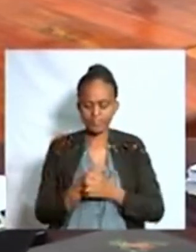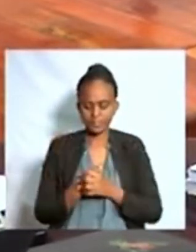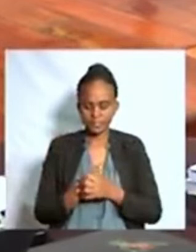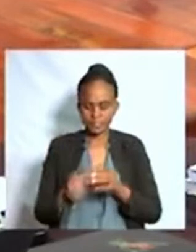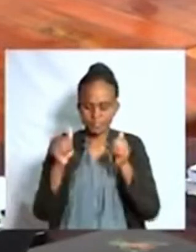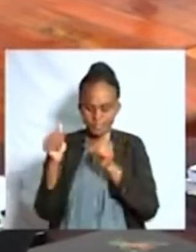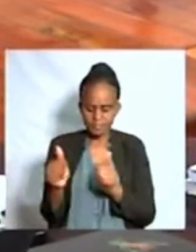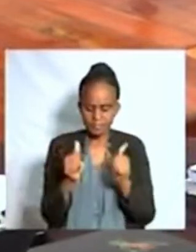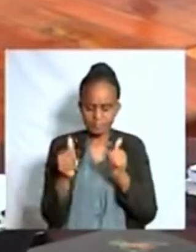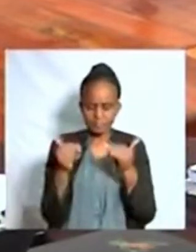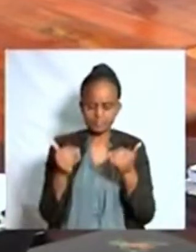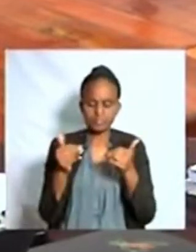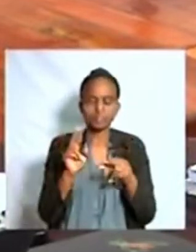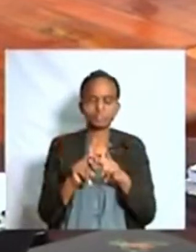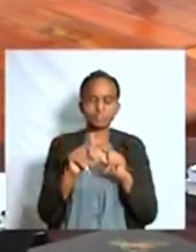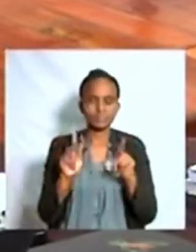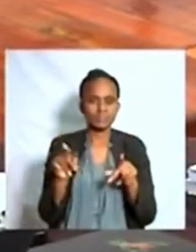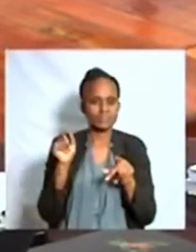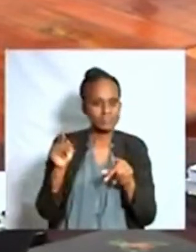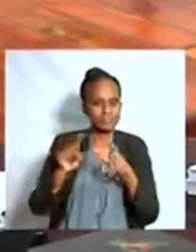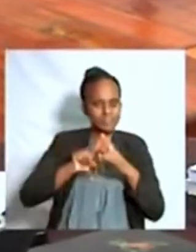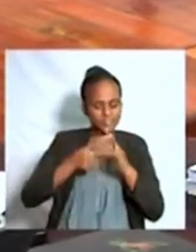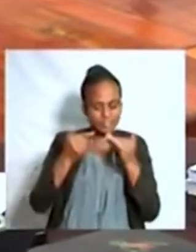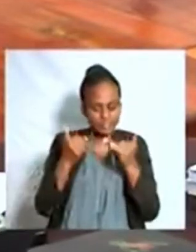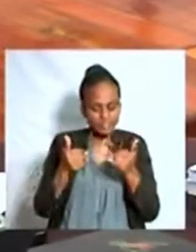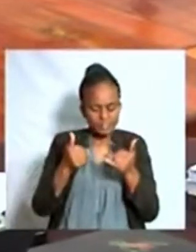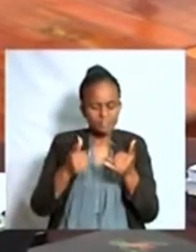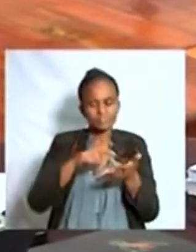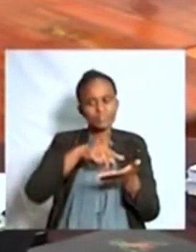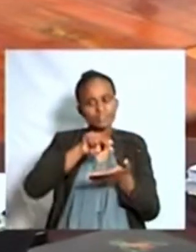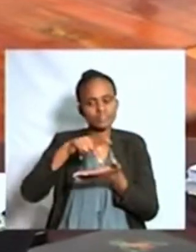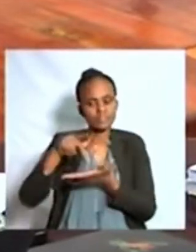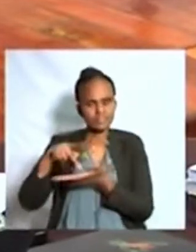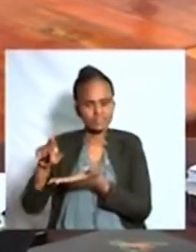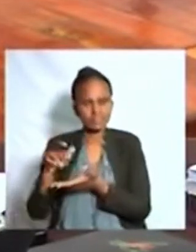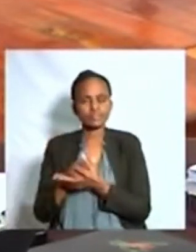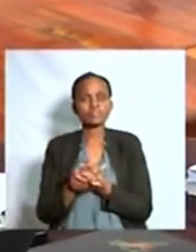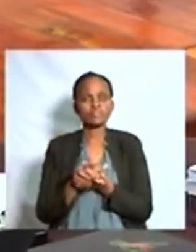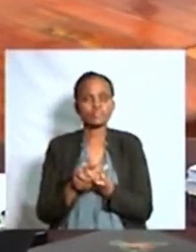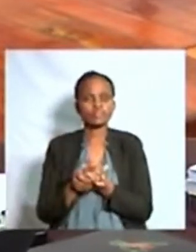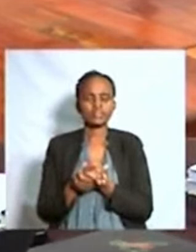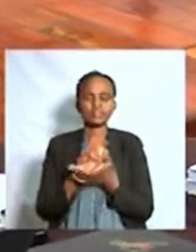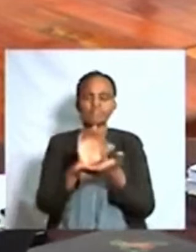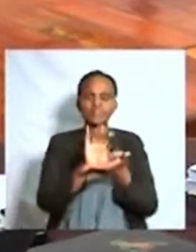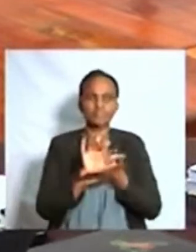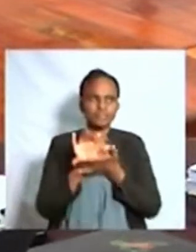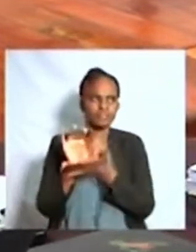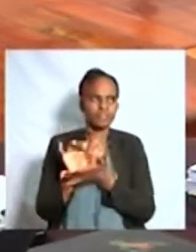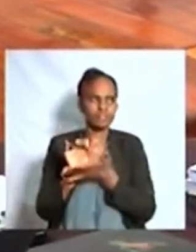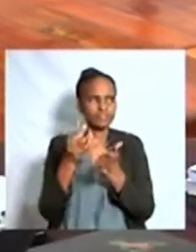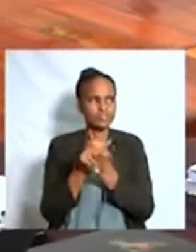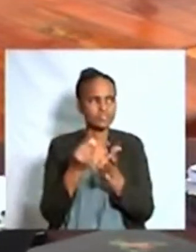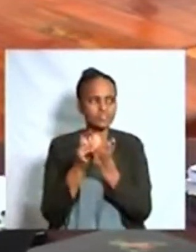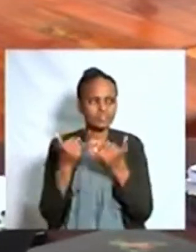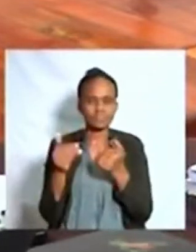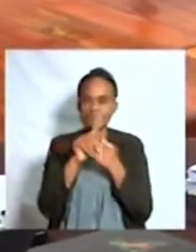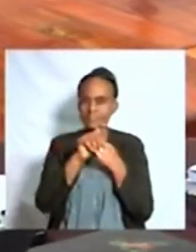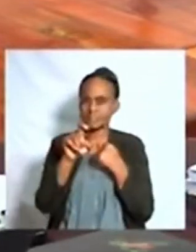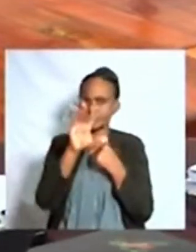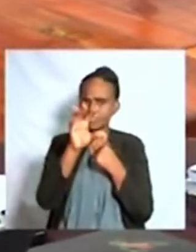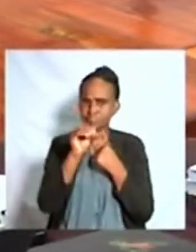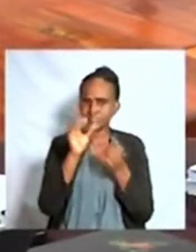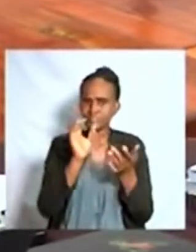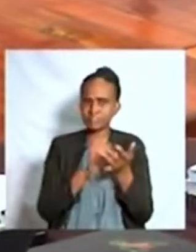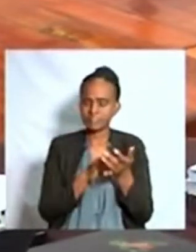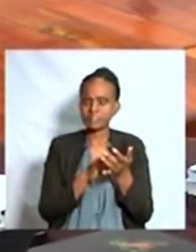Action taken, Chair, is that the Council has commenced making payments of the borrowed funds, and so far 150,000 has since